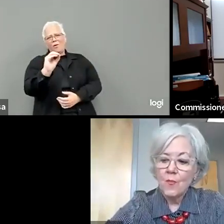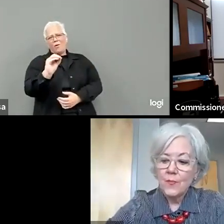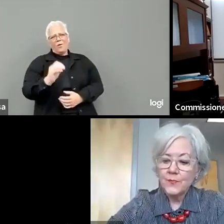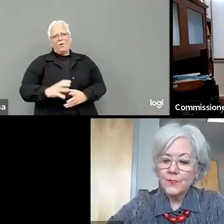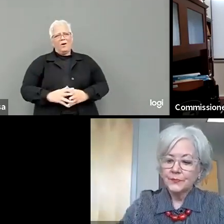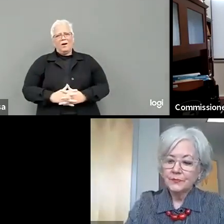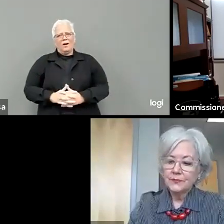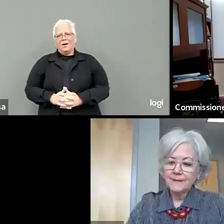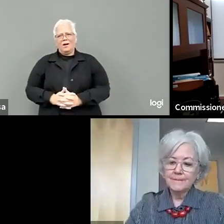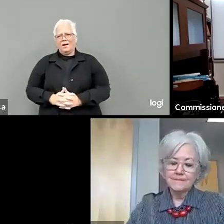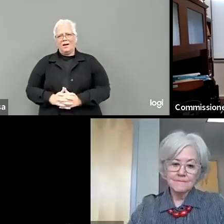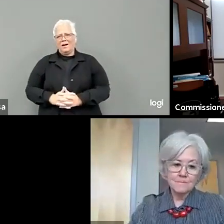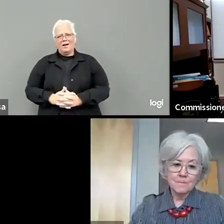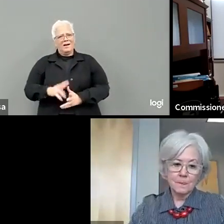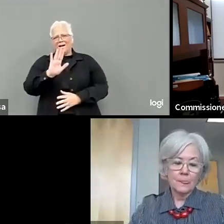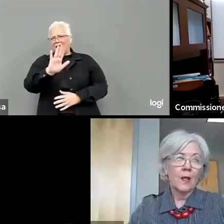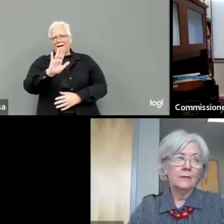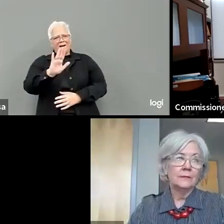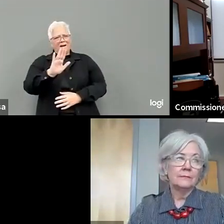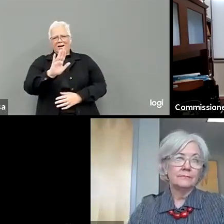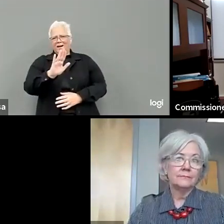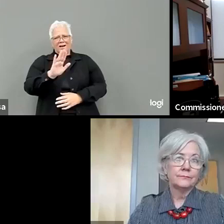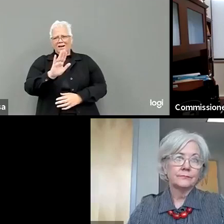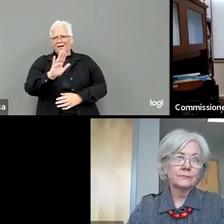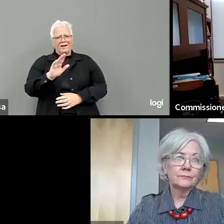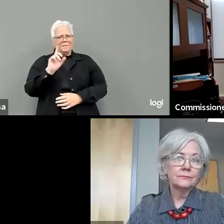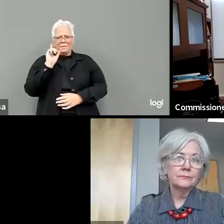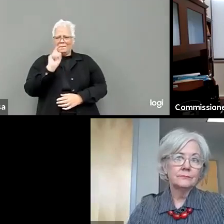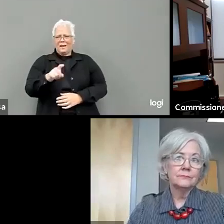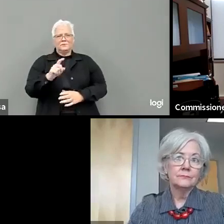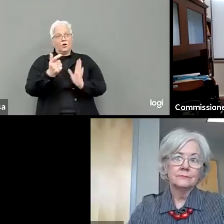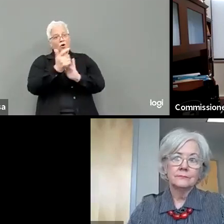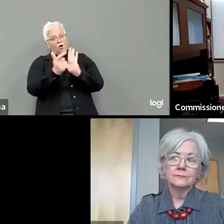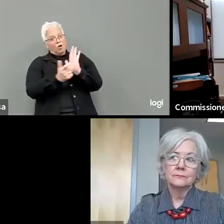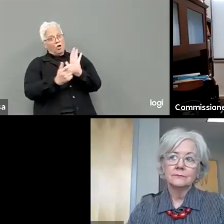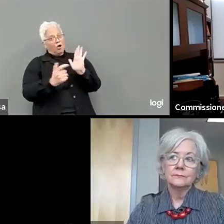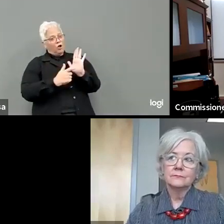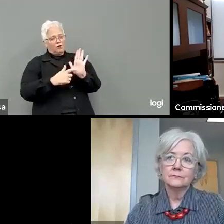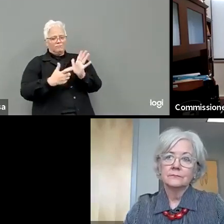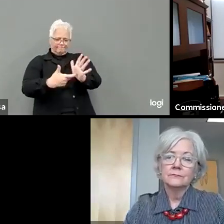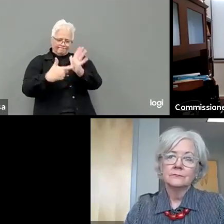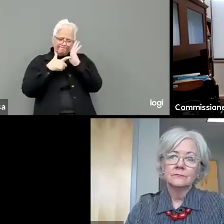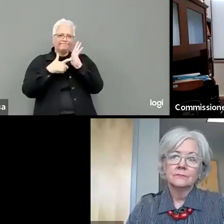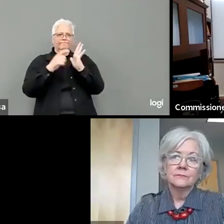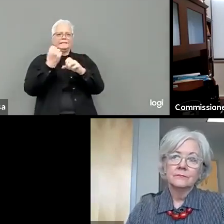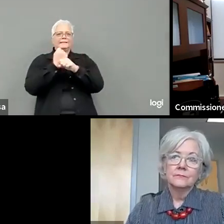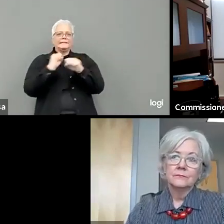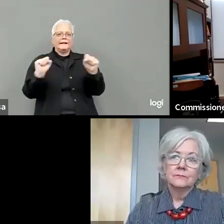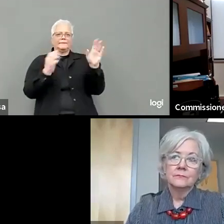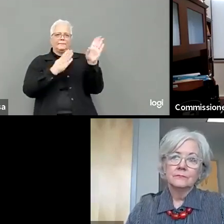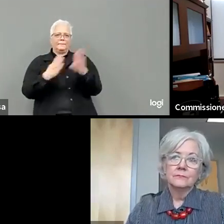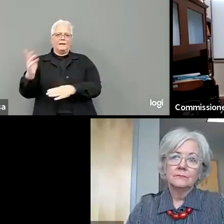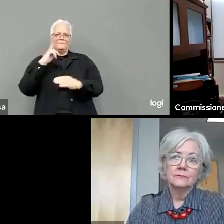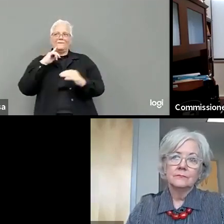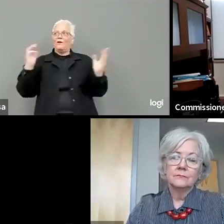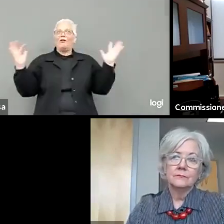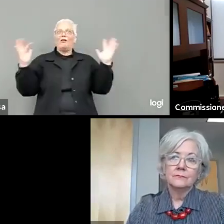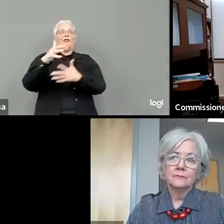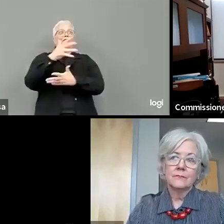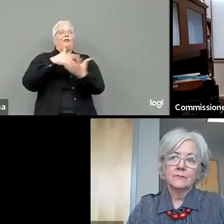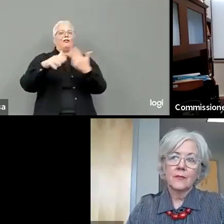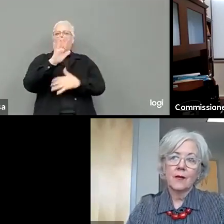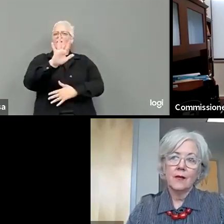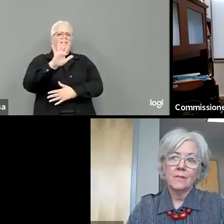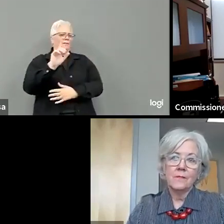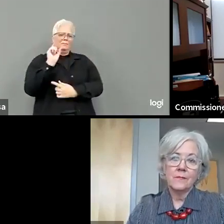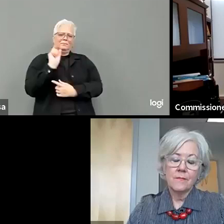laws that we have in place here in Tulsa during the pandemic. And the reality is the reason